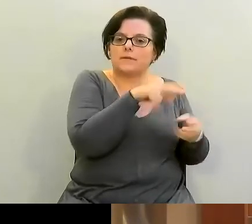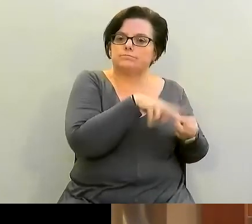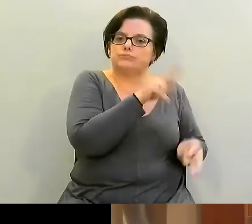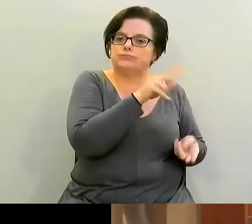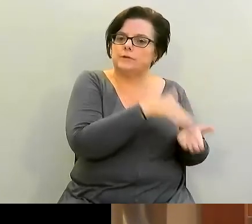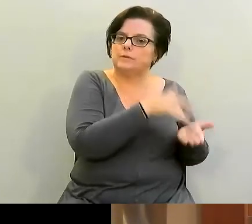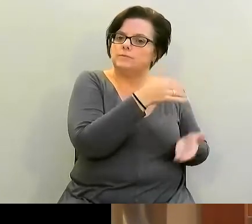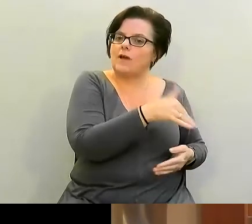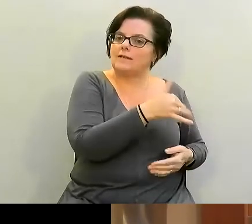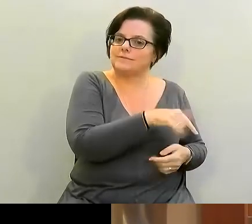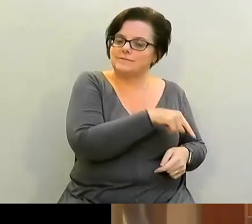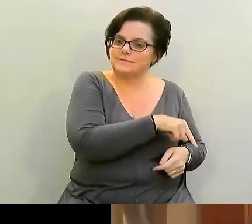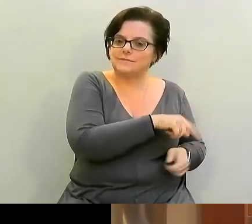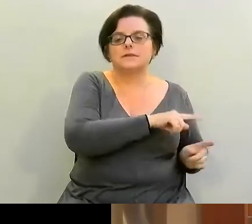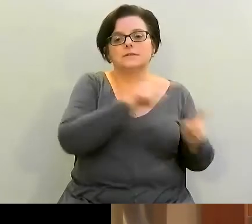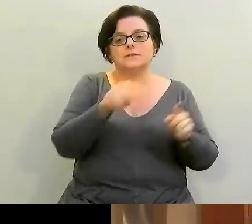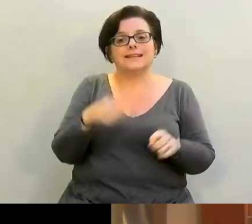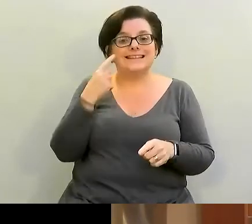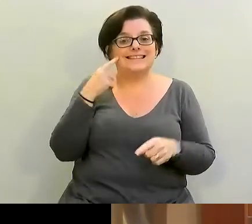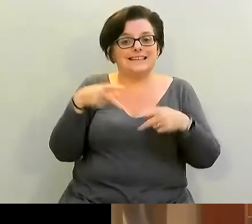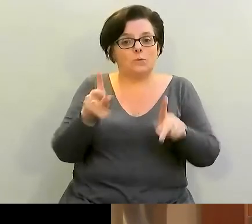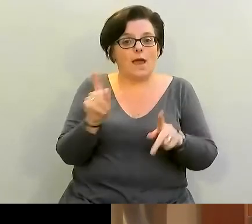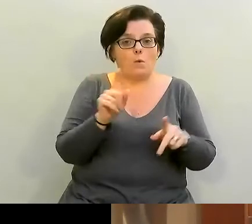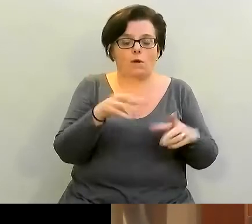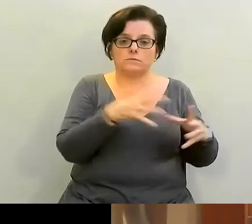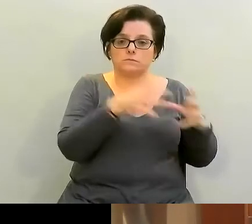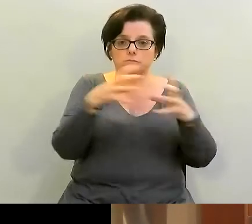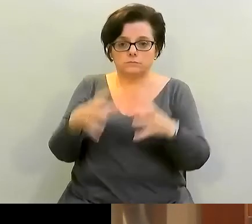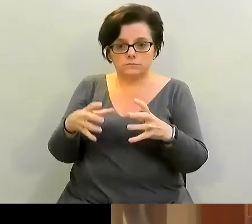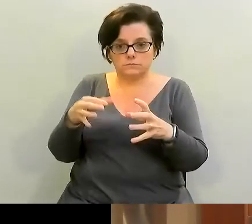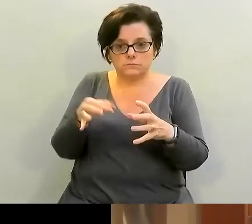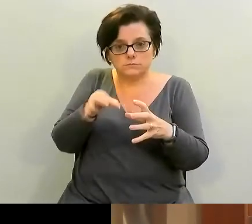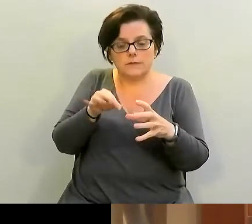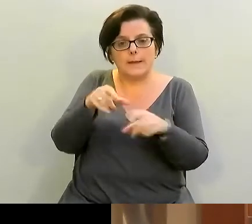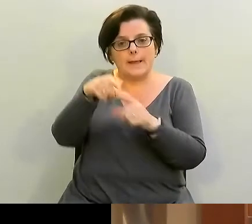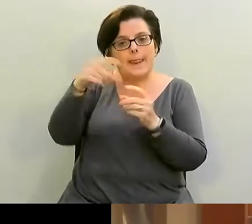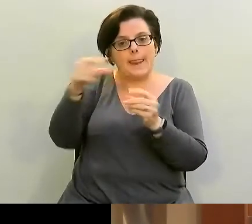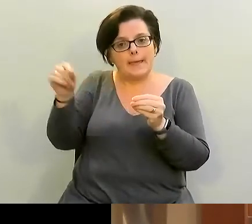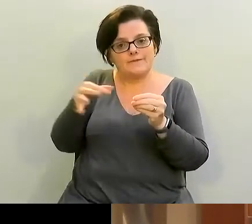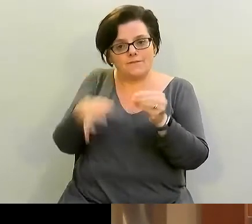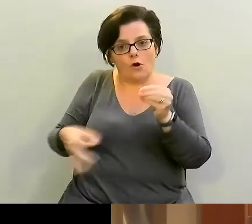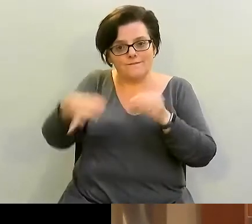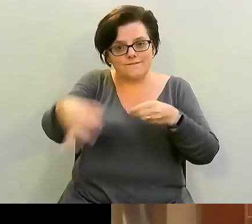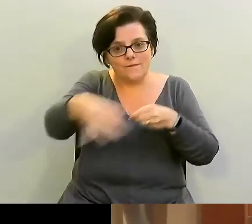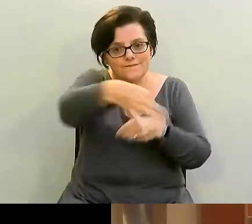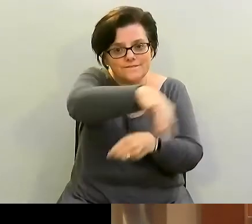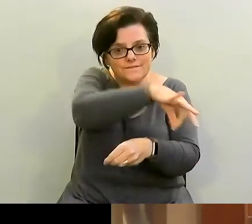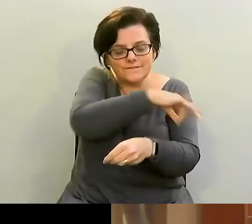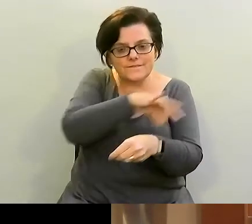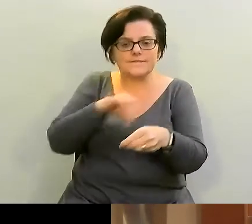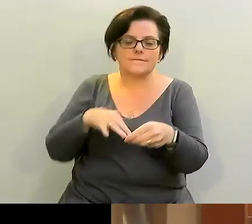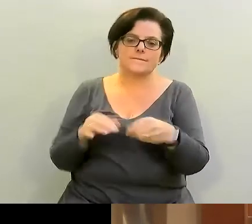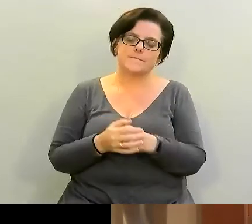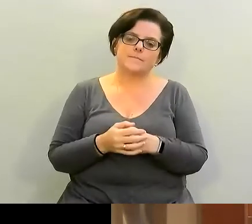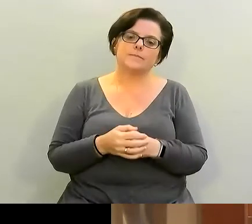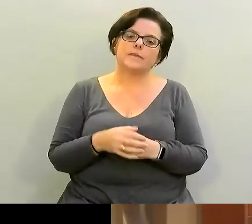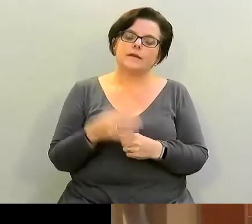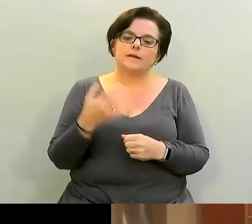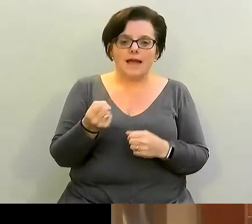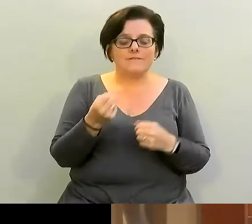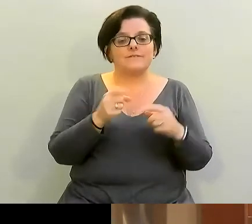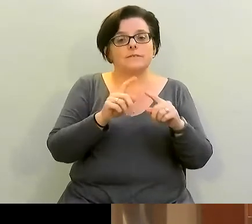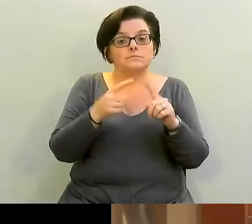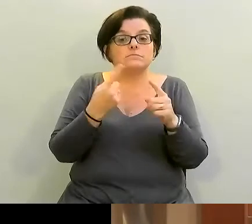really easy way is to wash your cauliflower peel off the leaves at the bottom. are also many different colors of